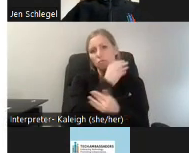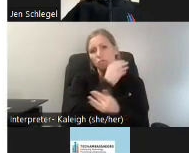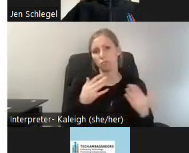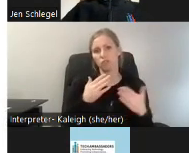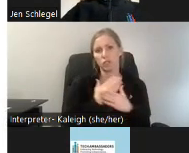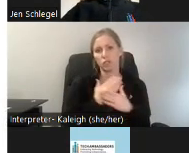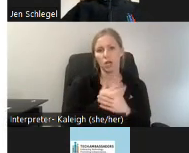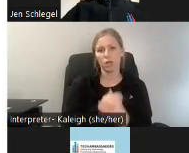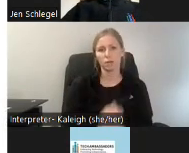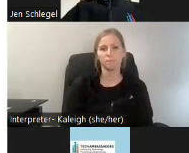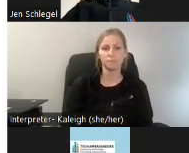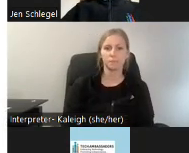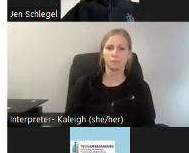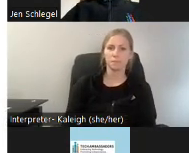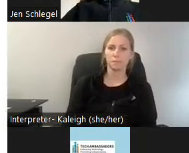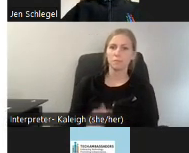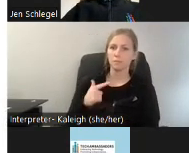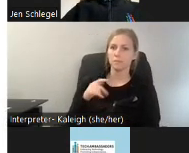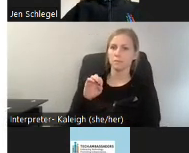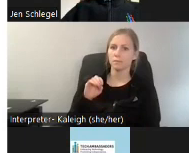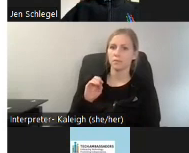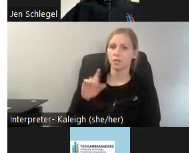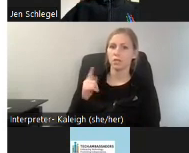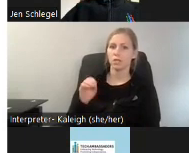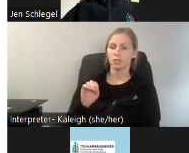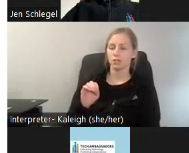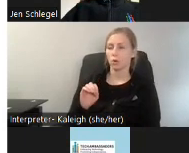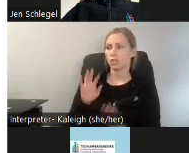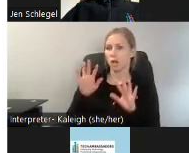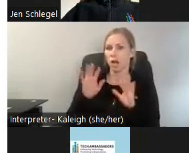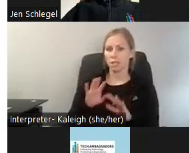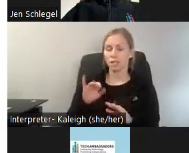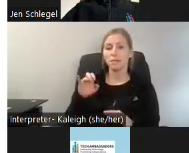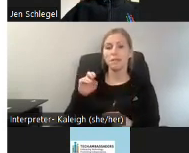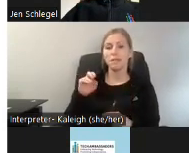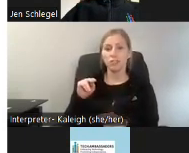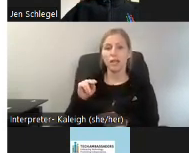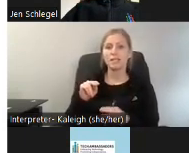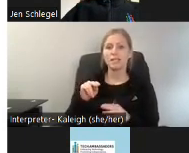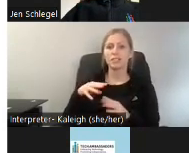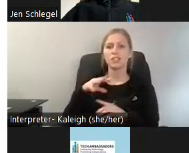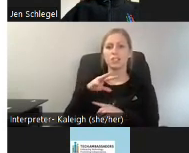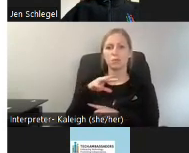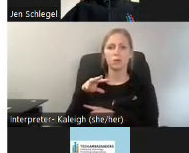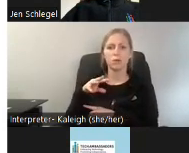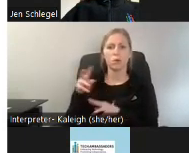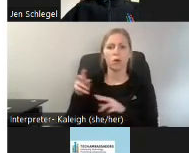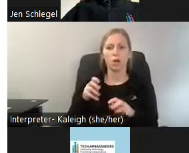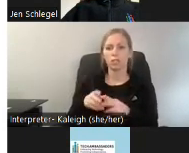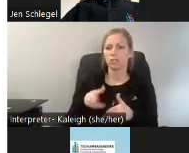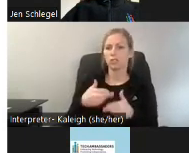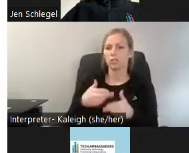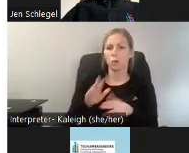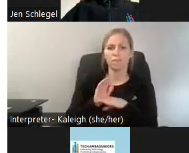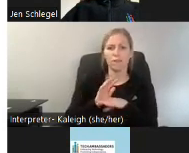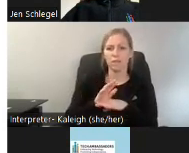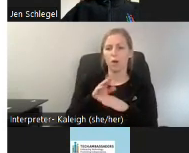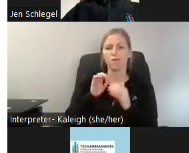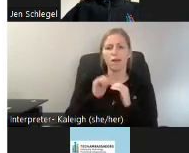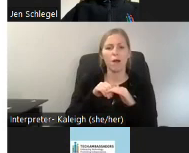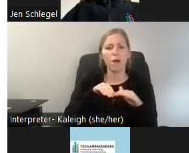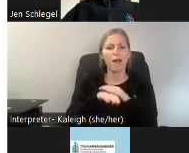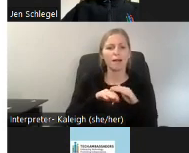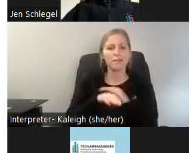Excellent. And Jen did record a really short video of accessing the medical information that I'll just play really